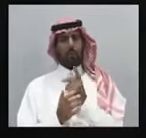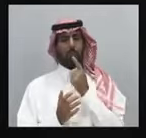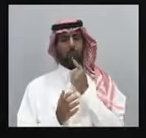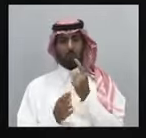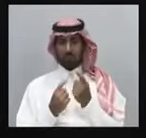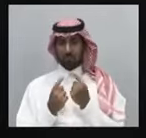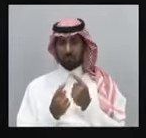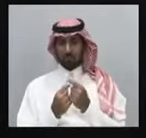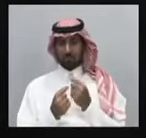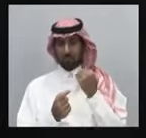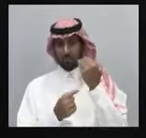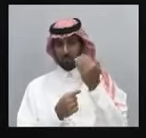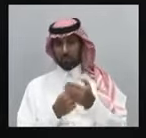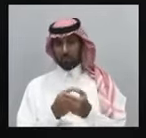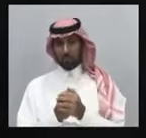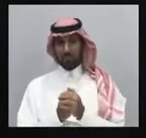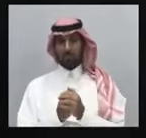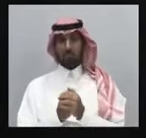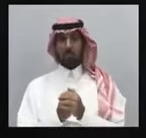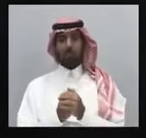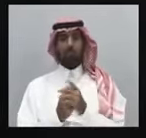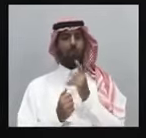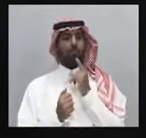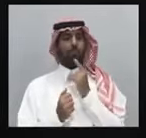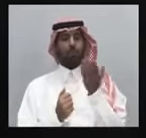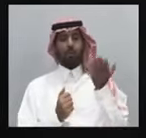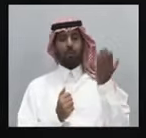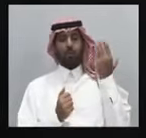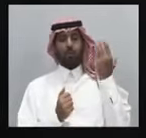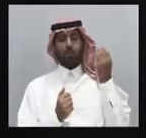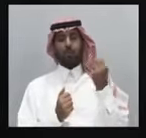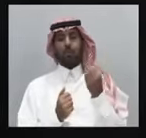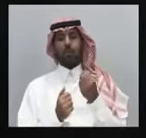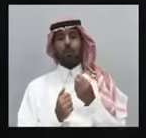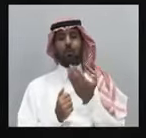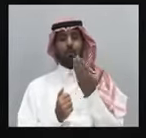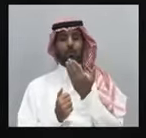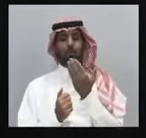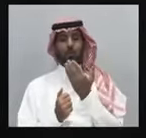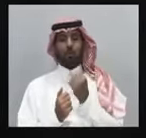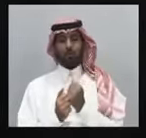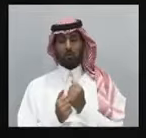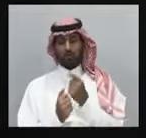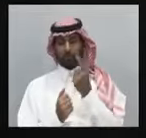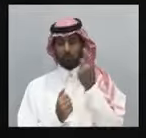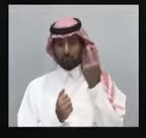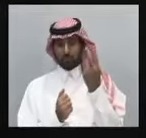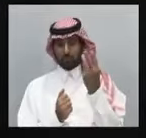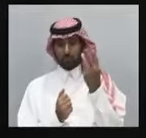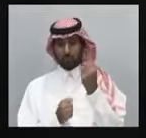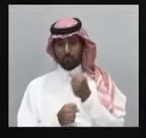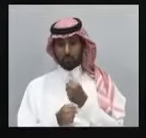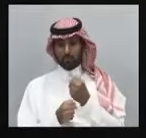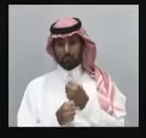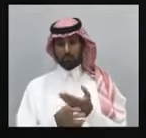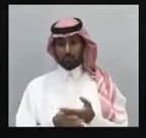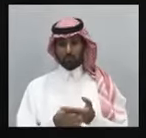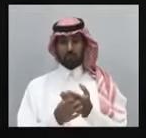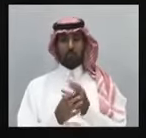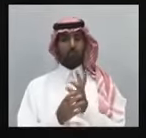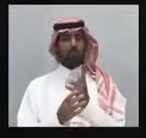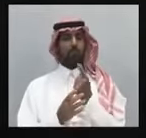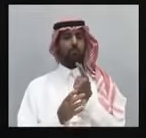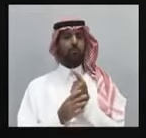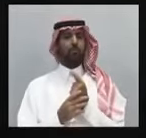discuss it further and further. In yesterday's lesson, we discussed 3 internships, 3 job offers. They